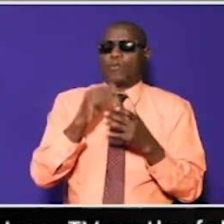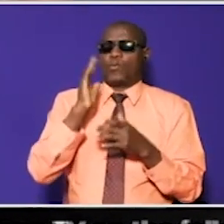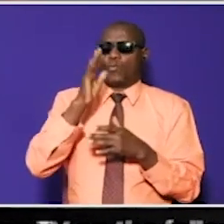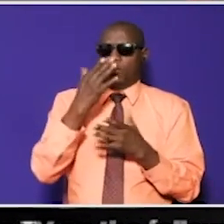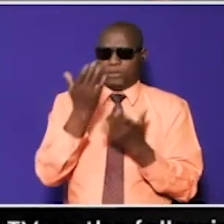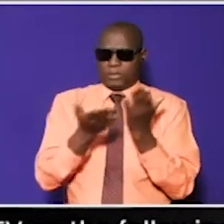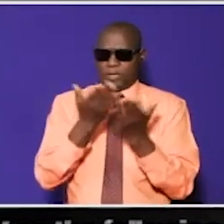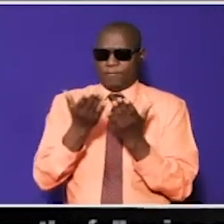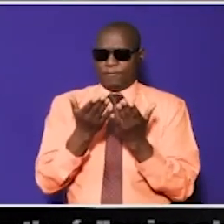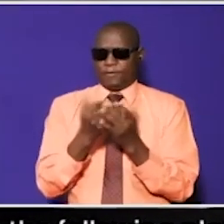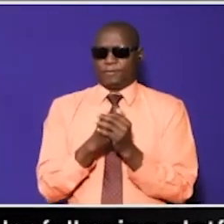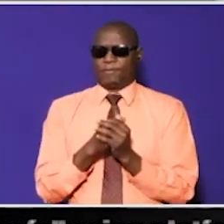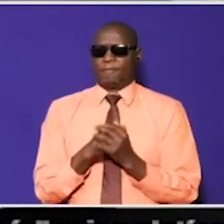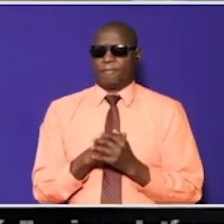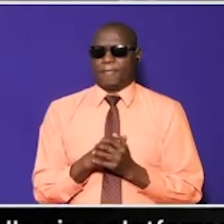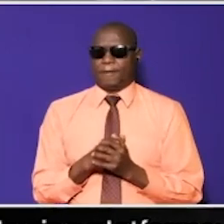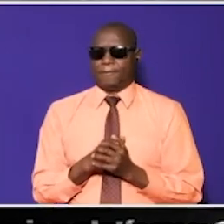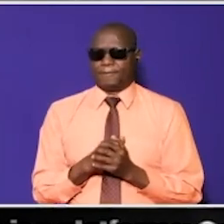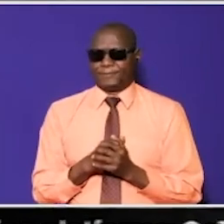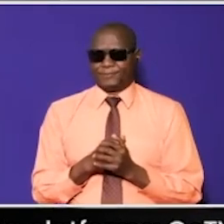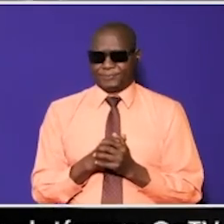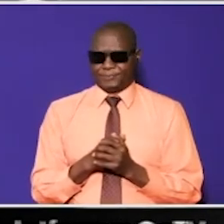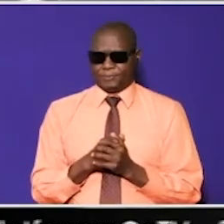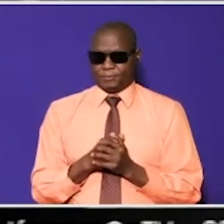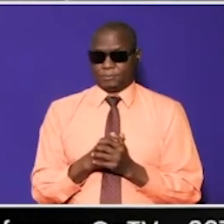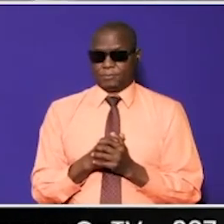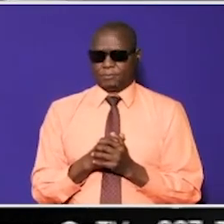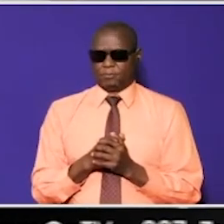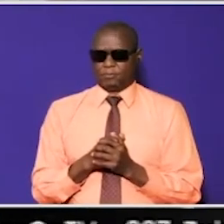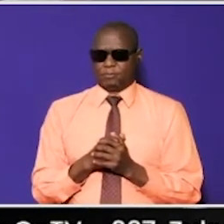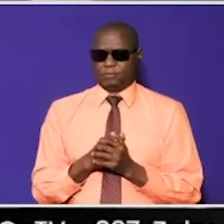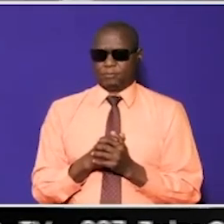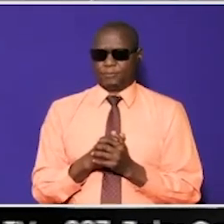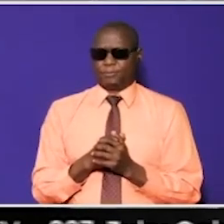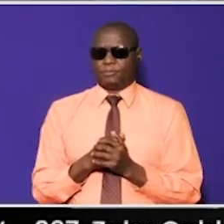Reporting for TV Newswatch, I'm Gloria Musimbi. Help you in executing